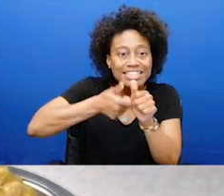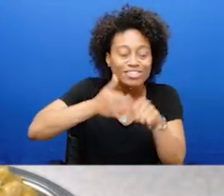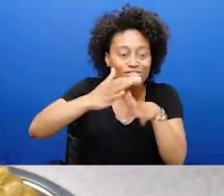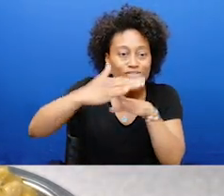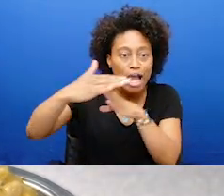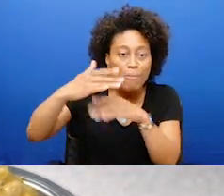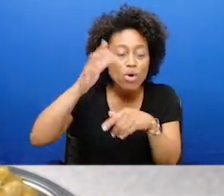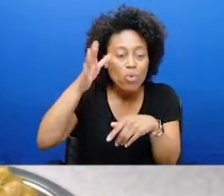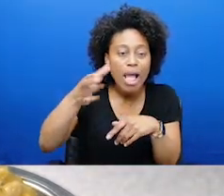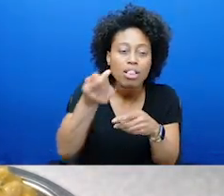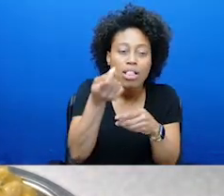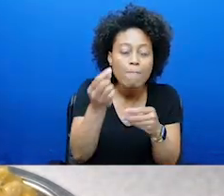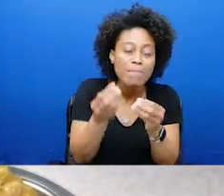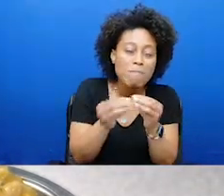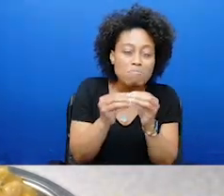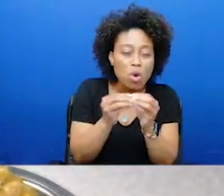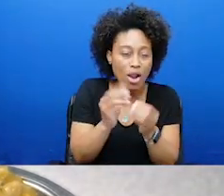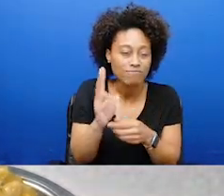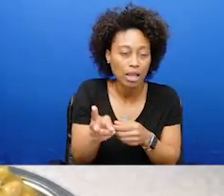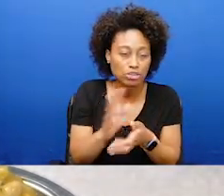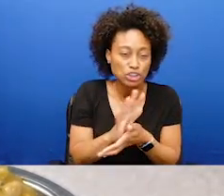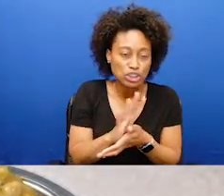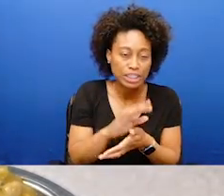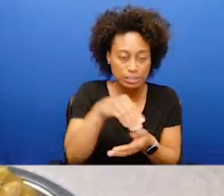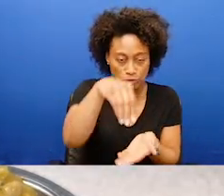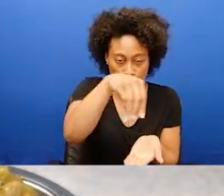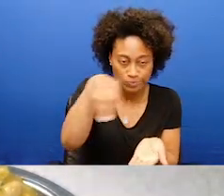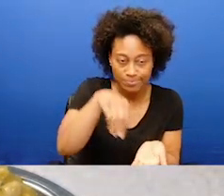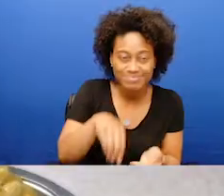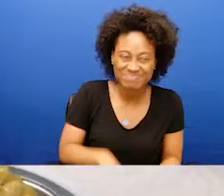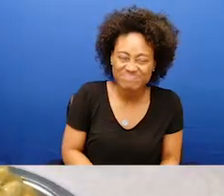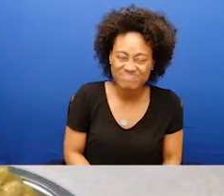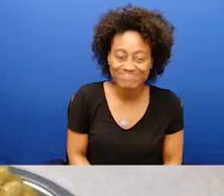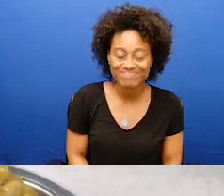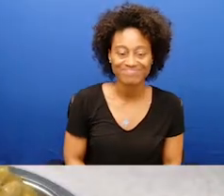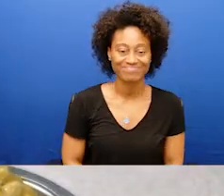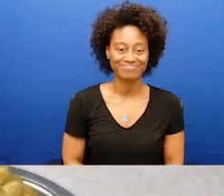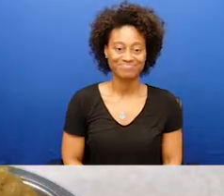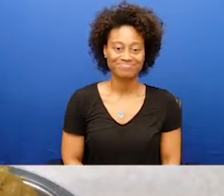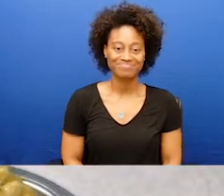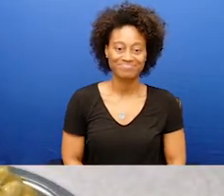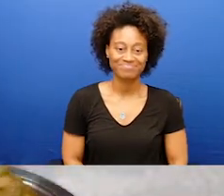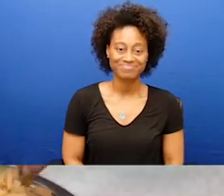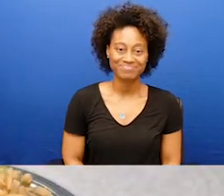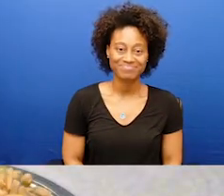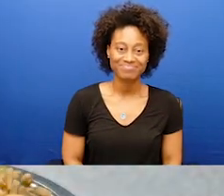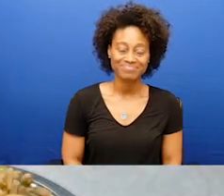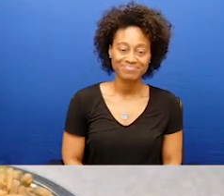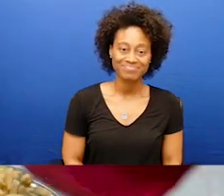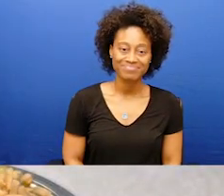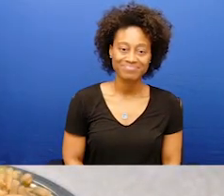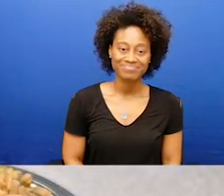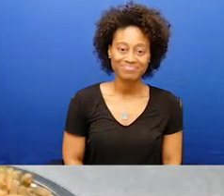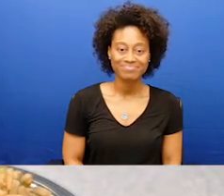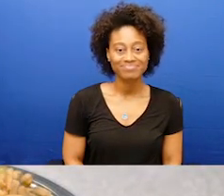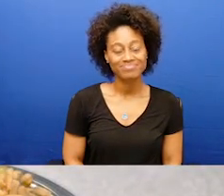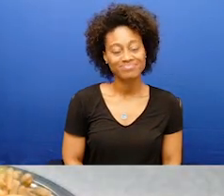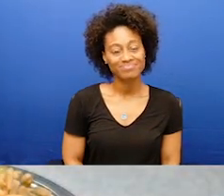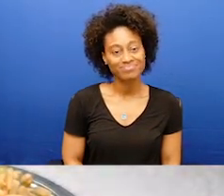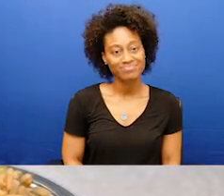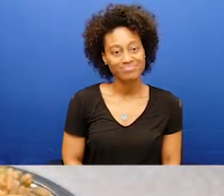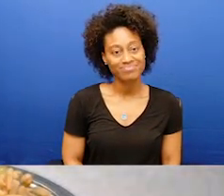And now I'm going to top each macaroni and cheese bite with a little bit of extra cheese.